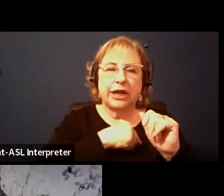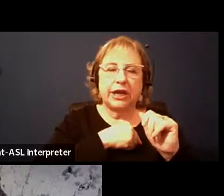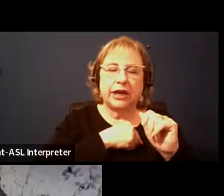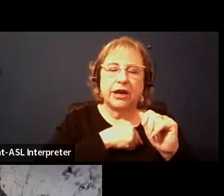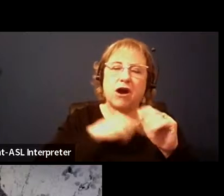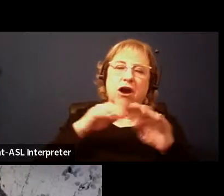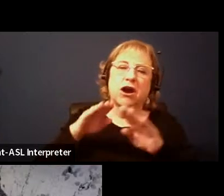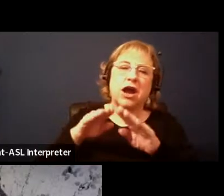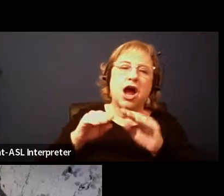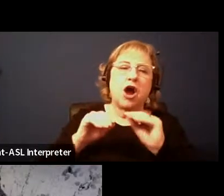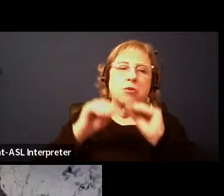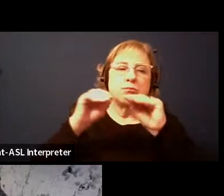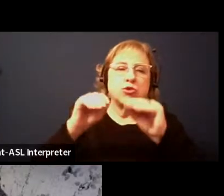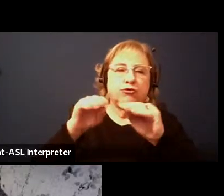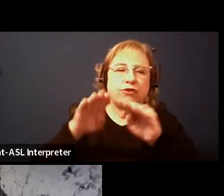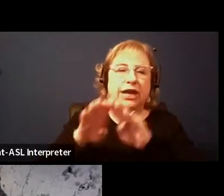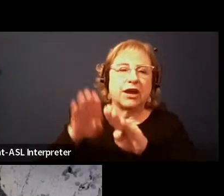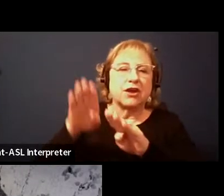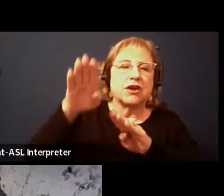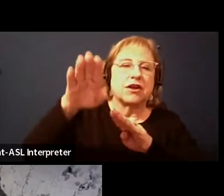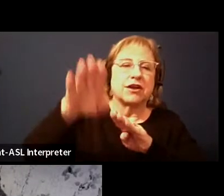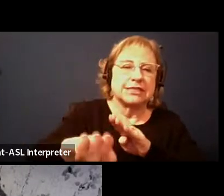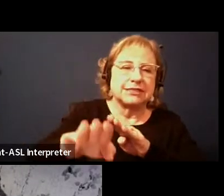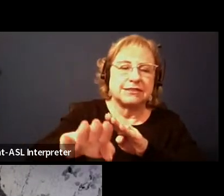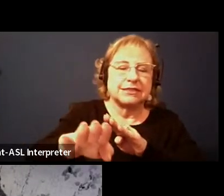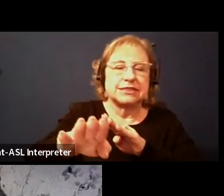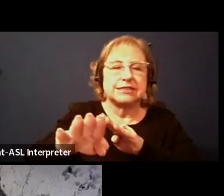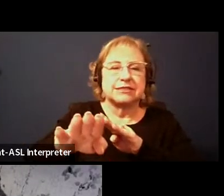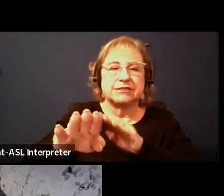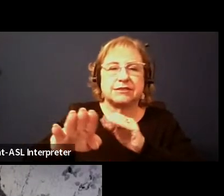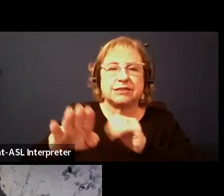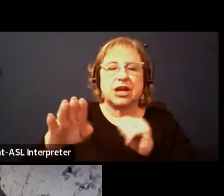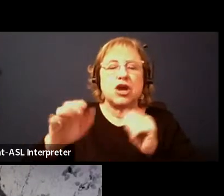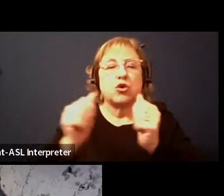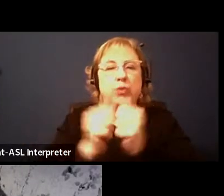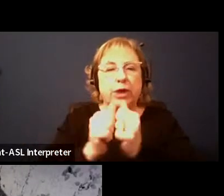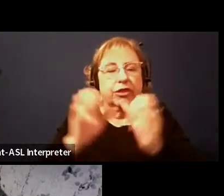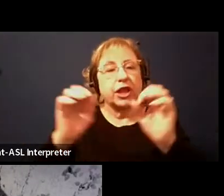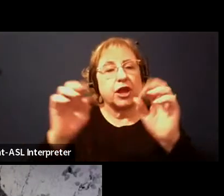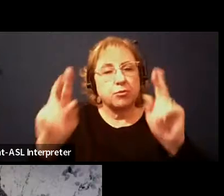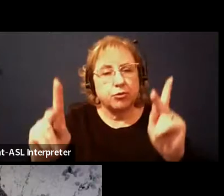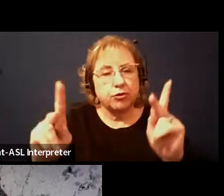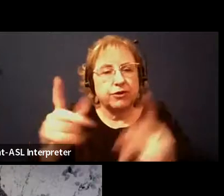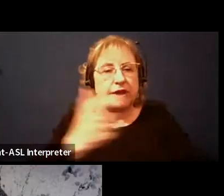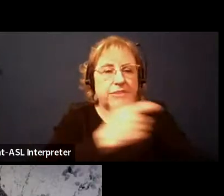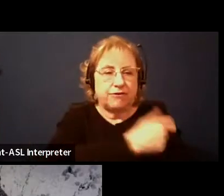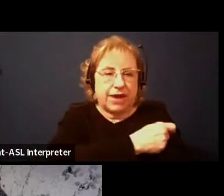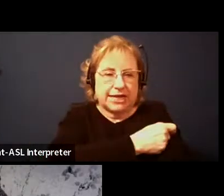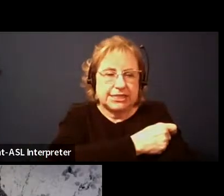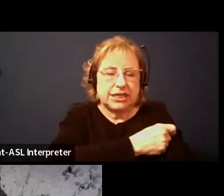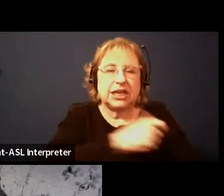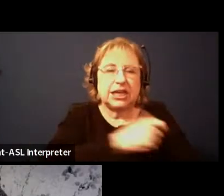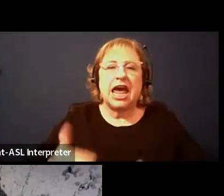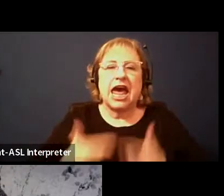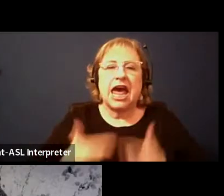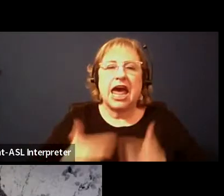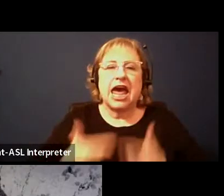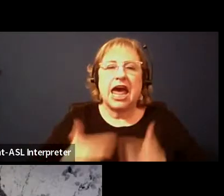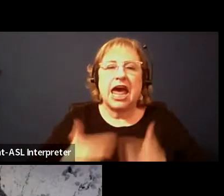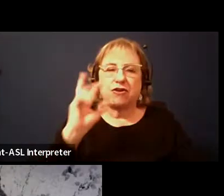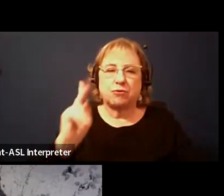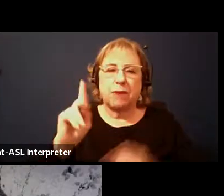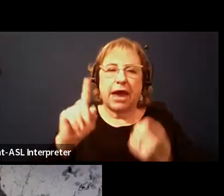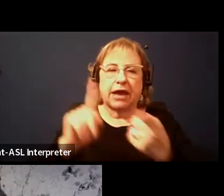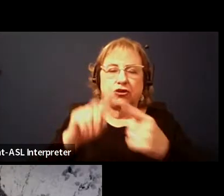with the approval of the vaccine and really getting closer to getting life back to normal for kids.